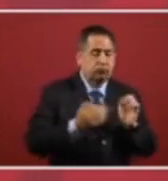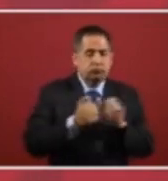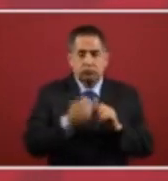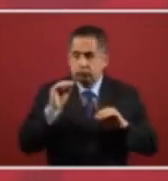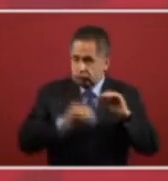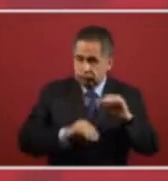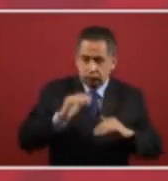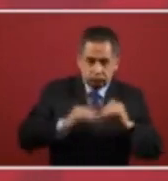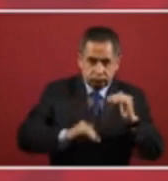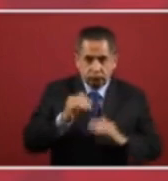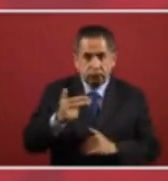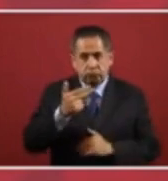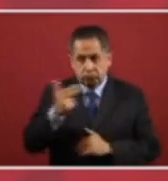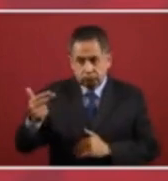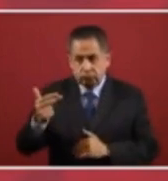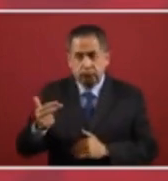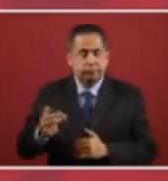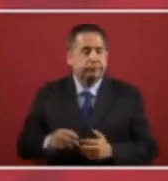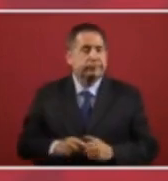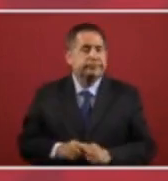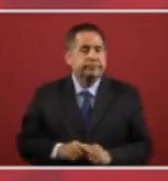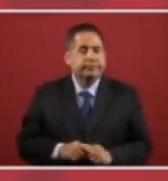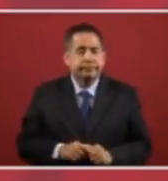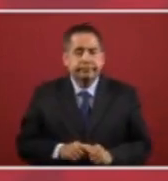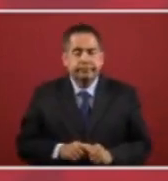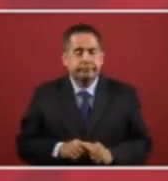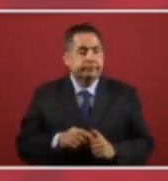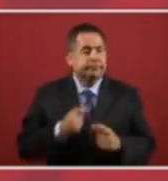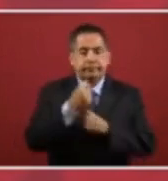to construct hotels,